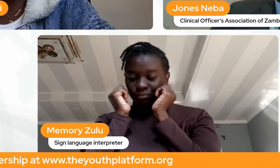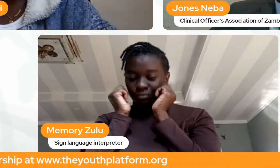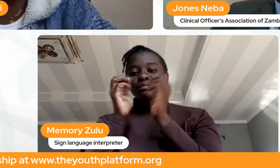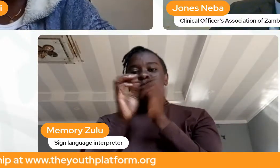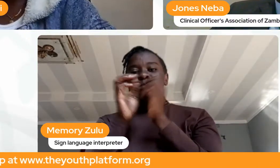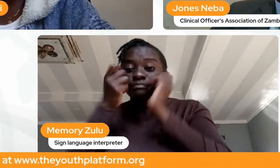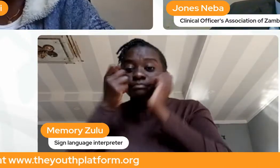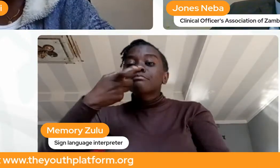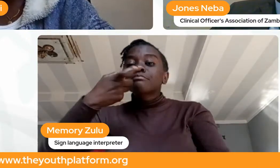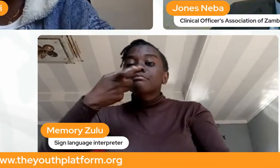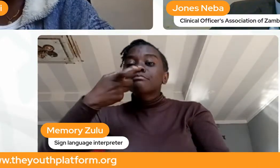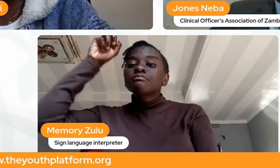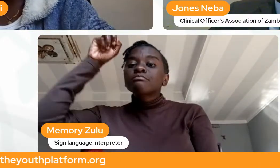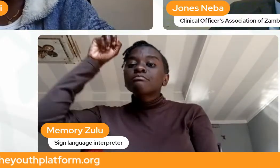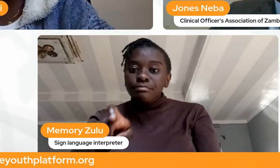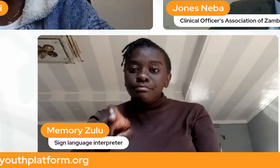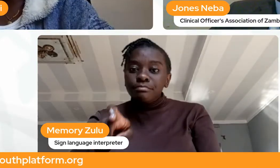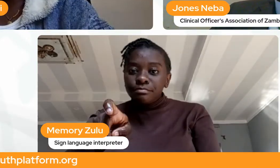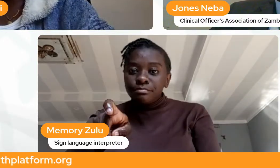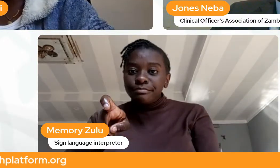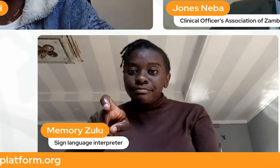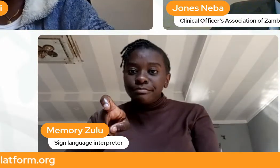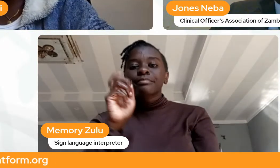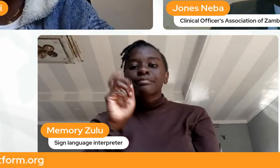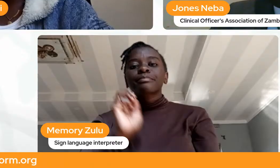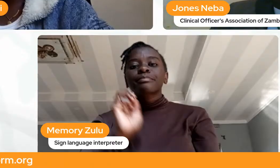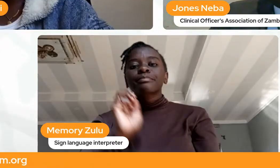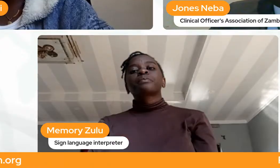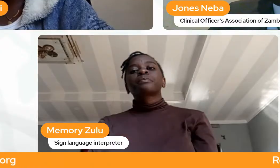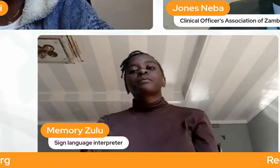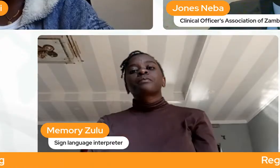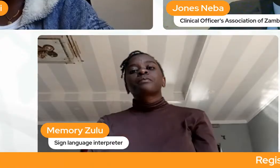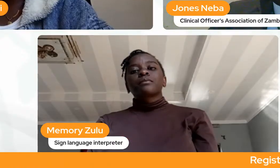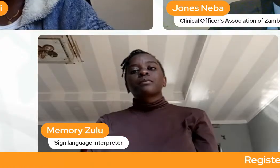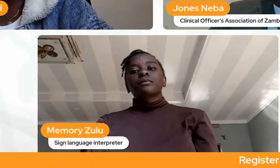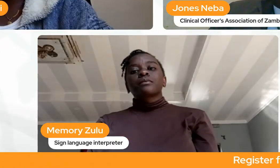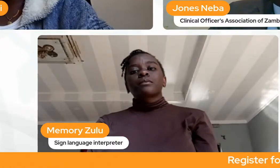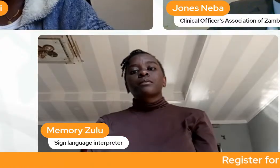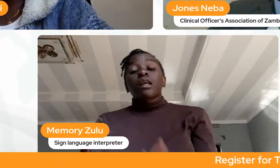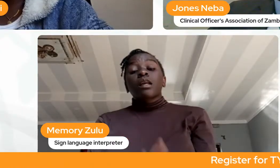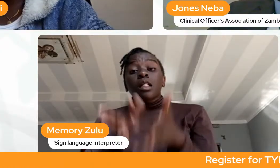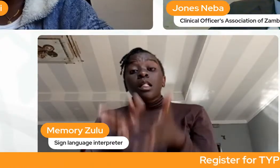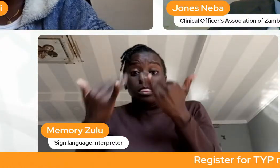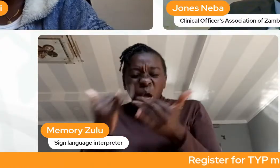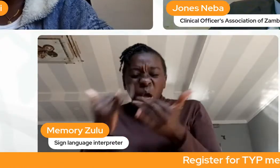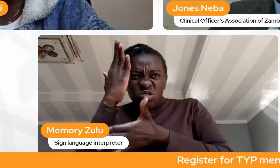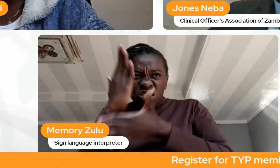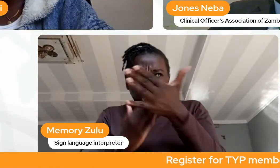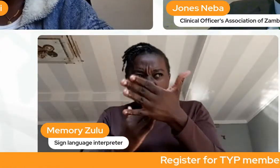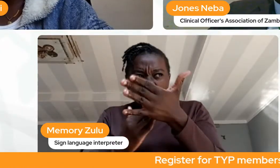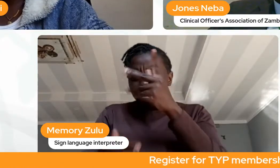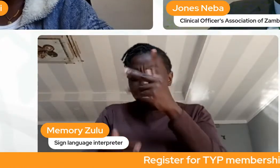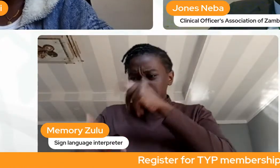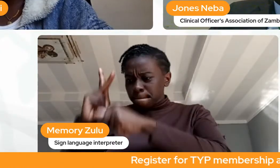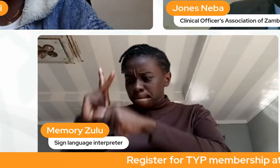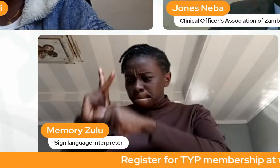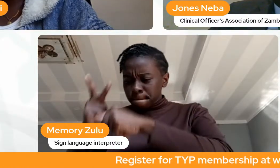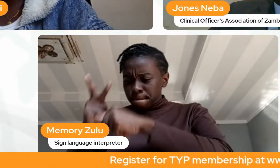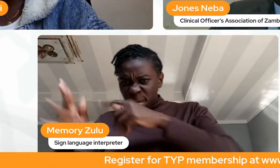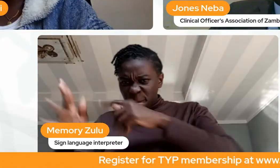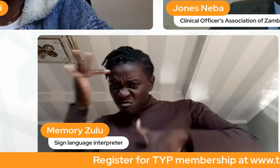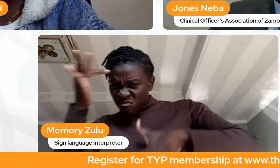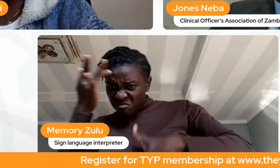by getting a vaccine. And a good example of those are hepatitis. You've